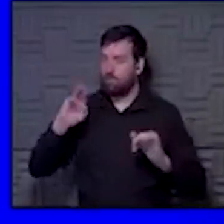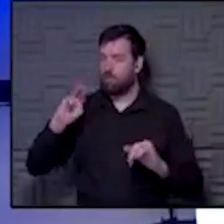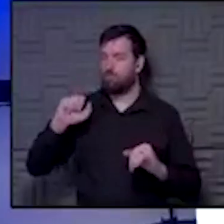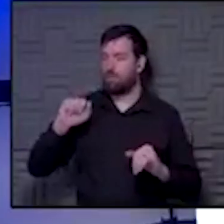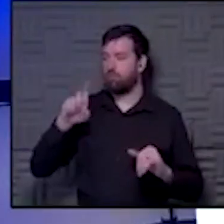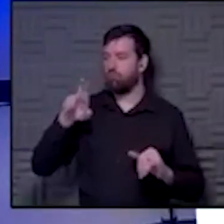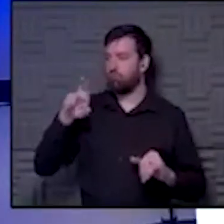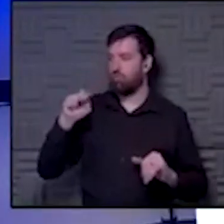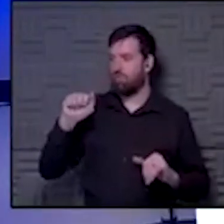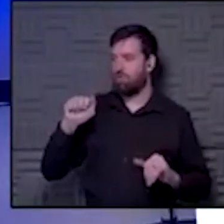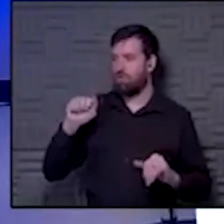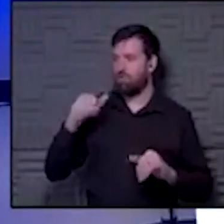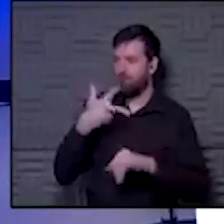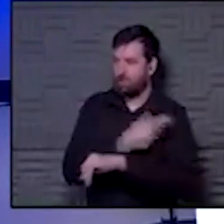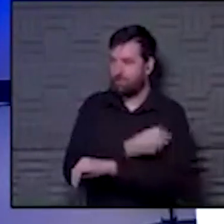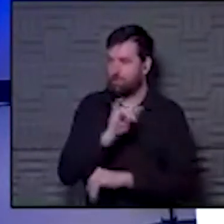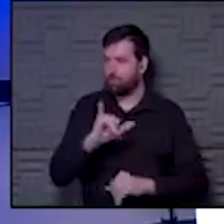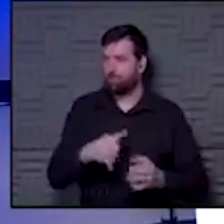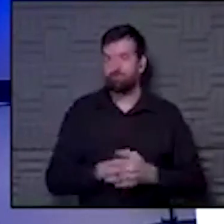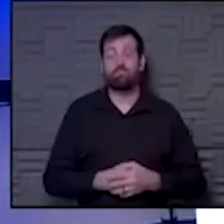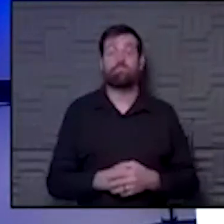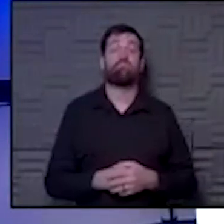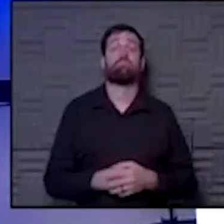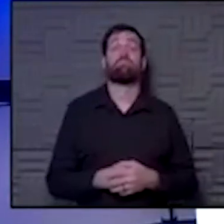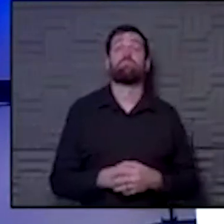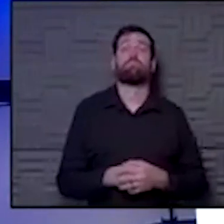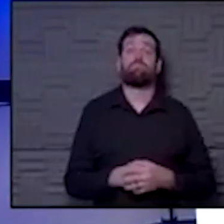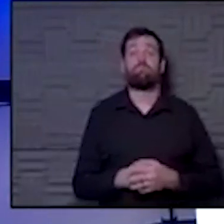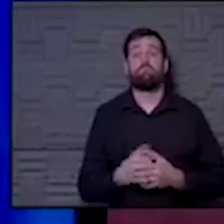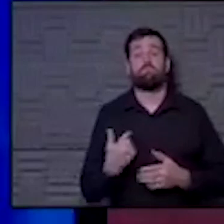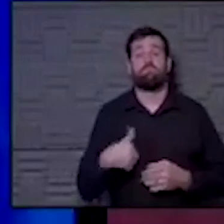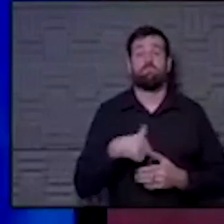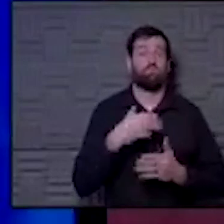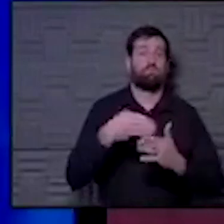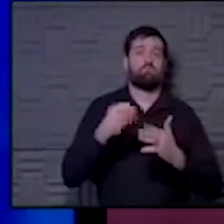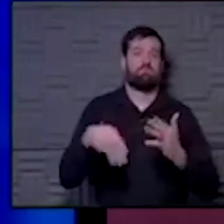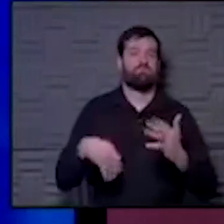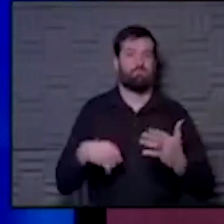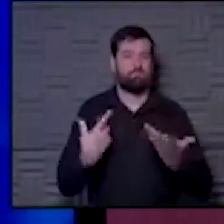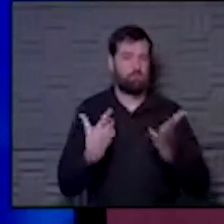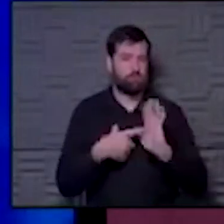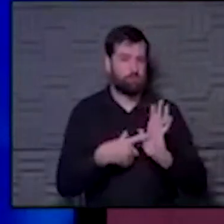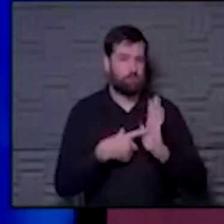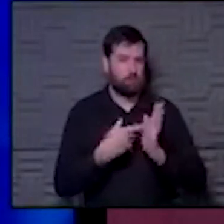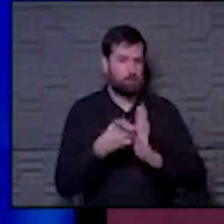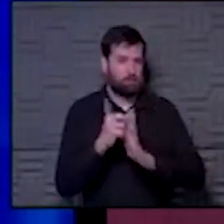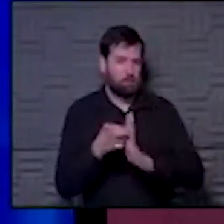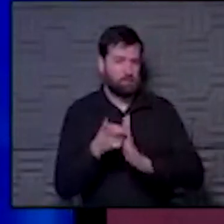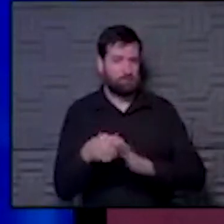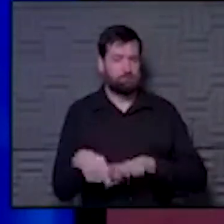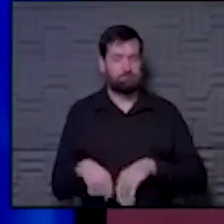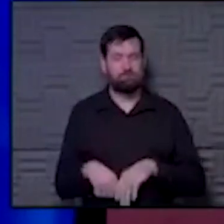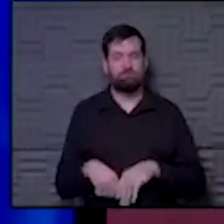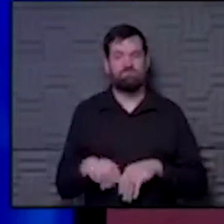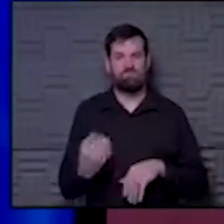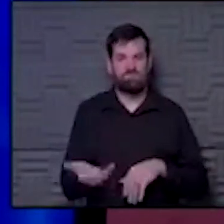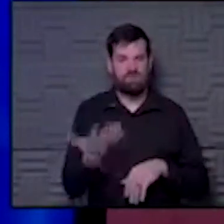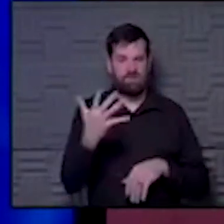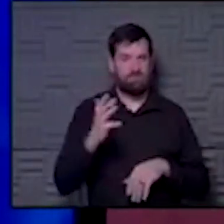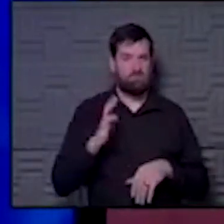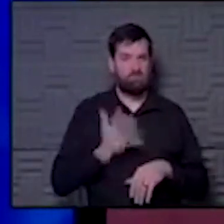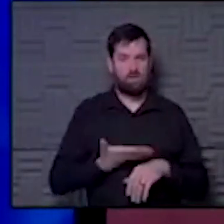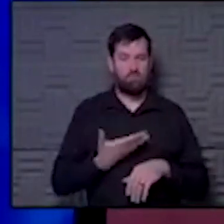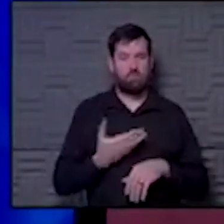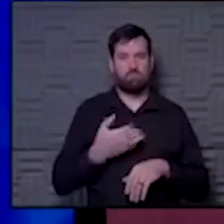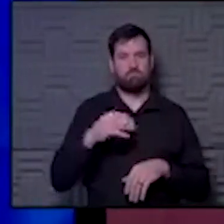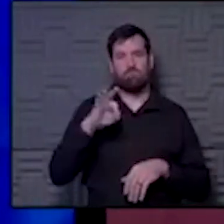well. As we sign off, we're going to show in just a moment some 5 of our front line